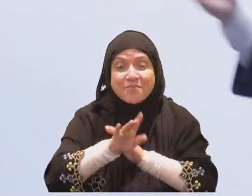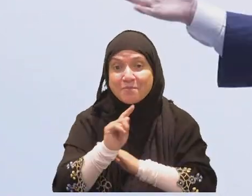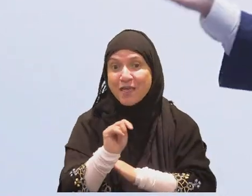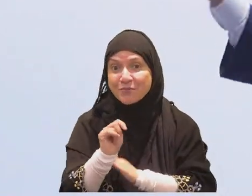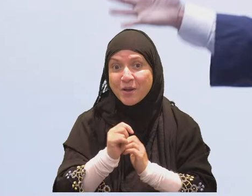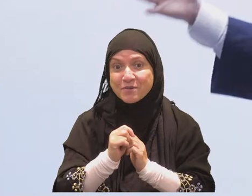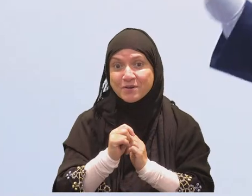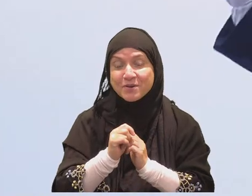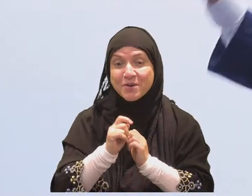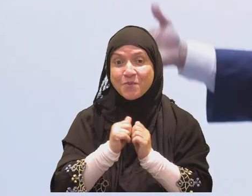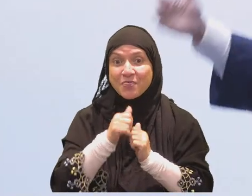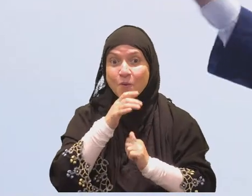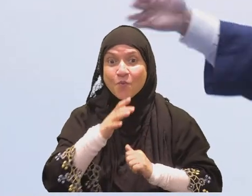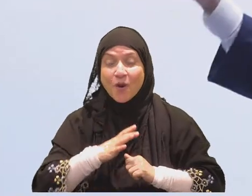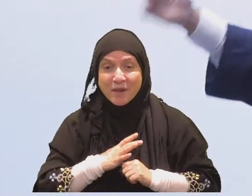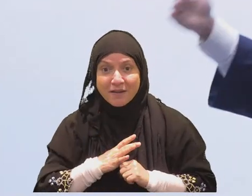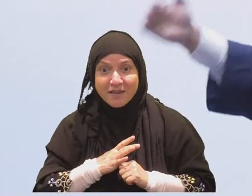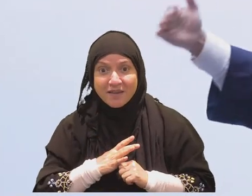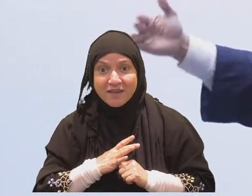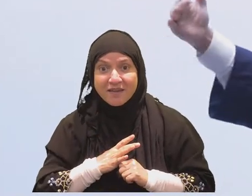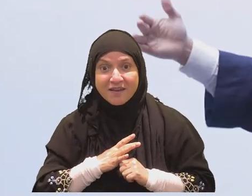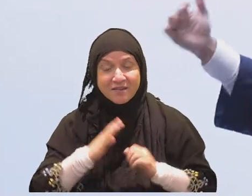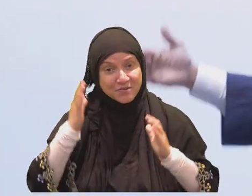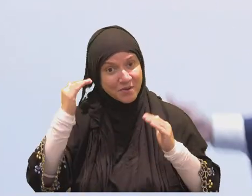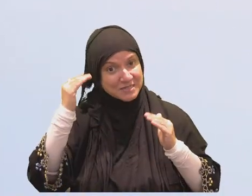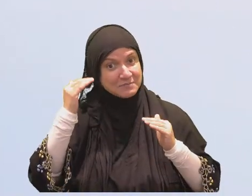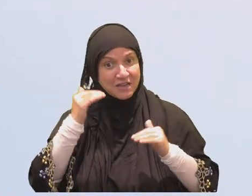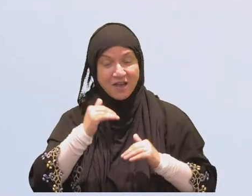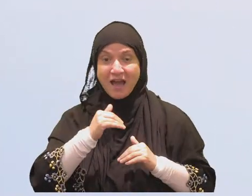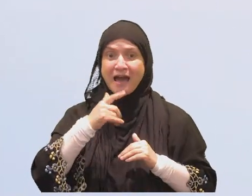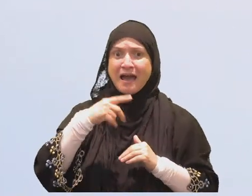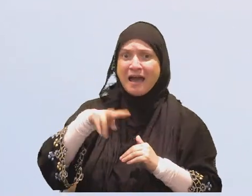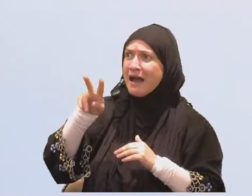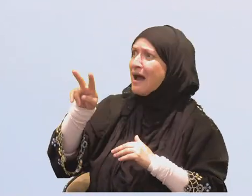But is that the dominant opinion in our society today?